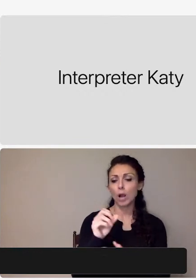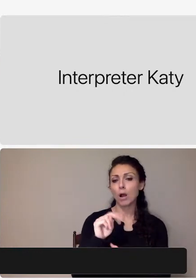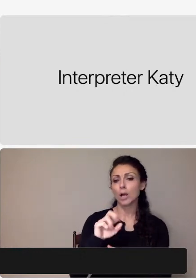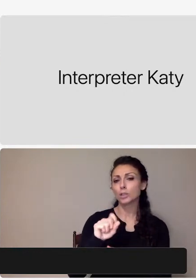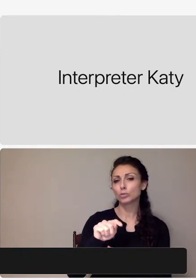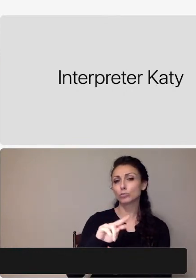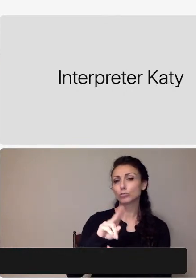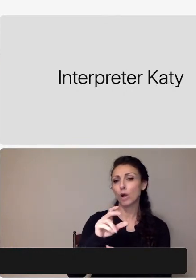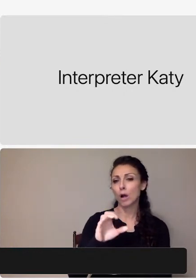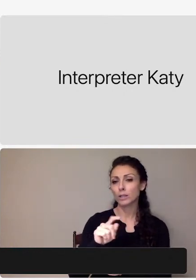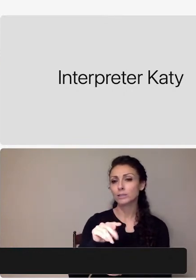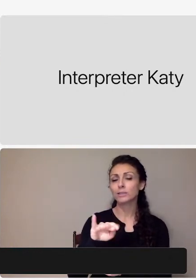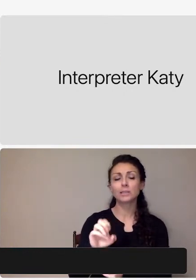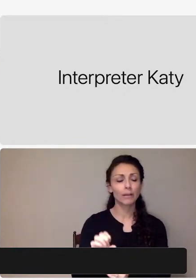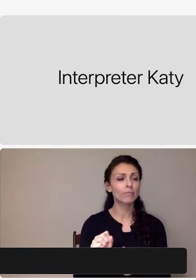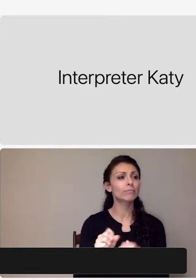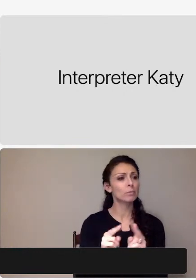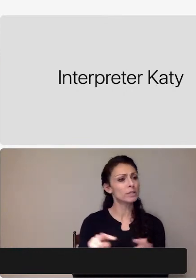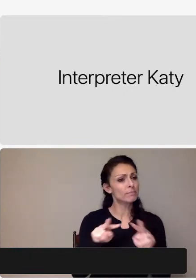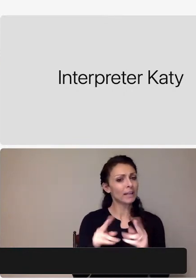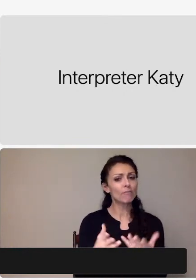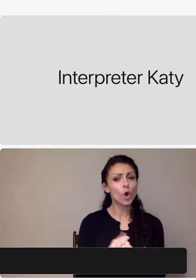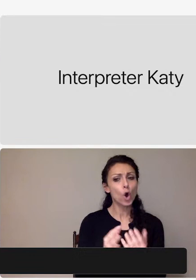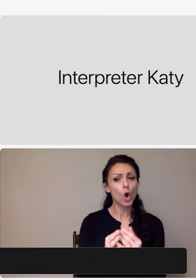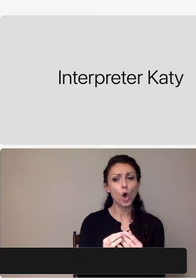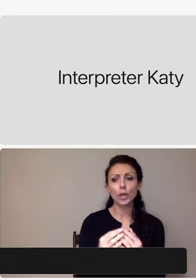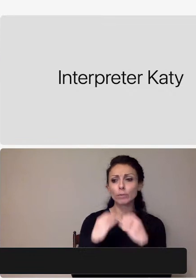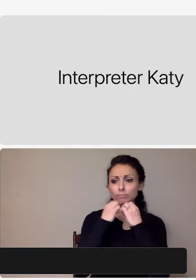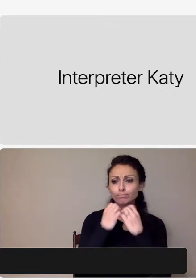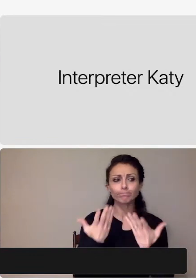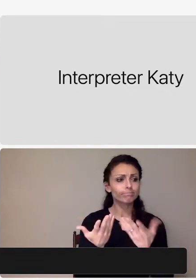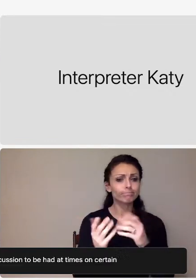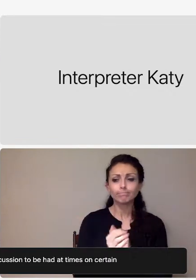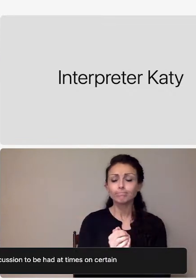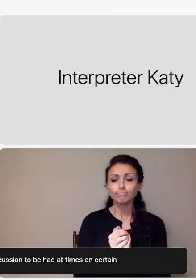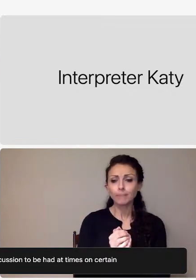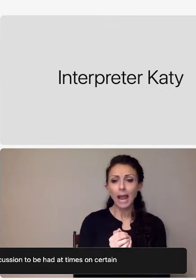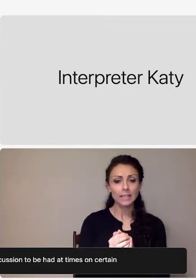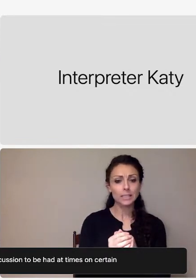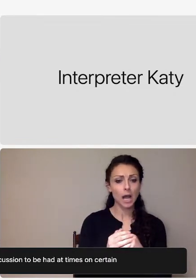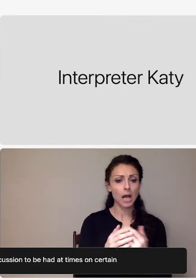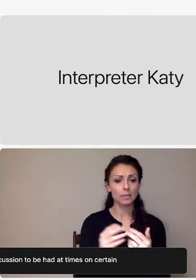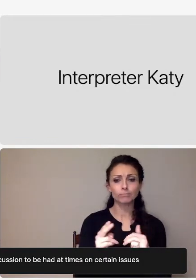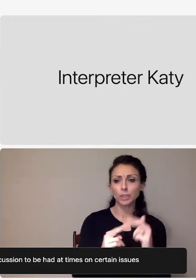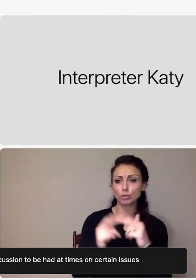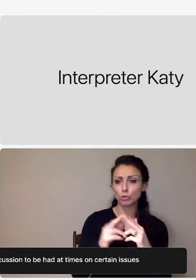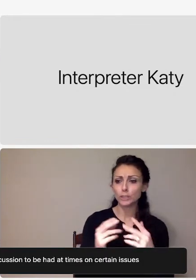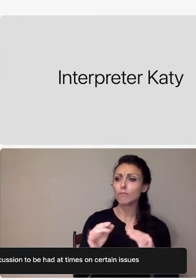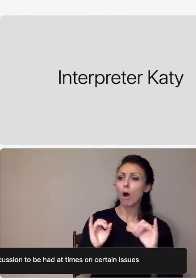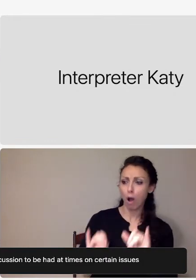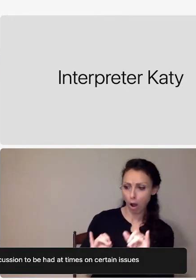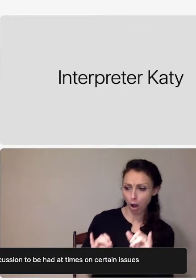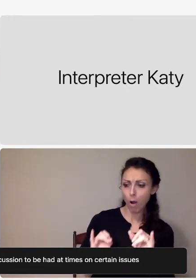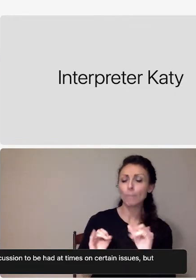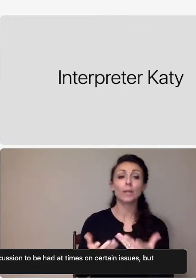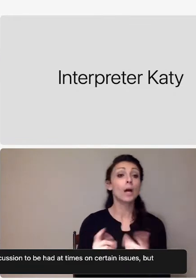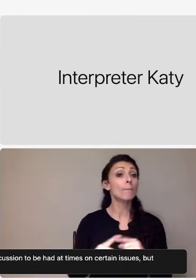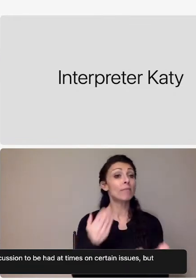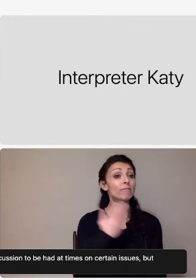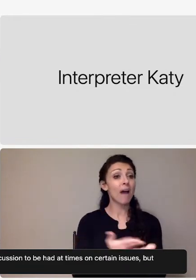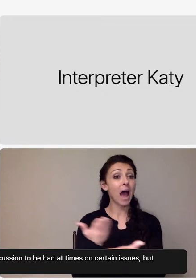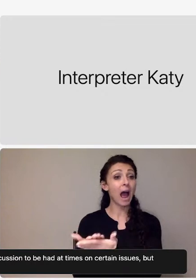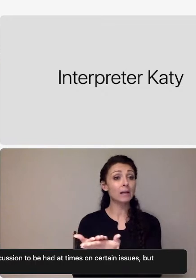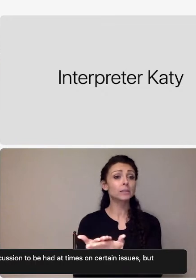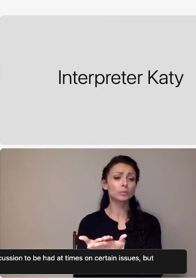issues there so there certainly is a discussion to be had at times on certain issues you know but facts obviously matter um and